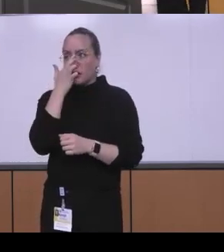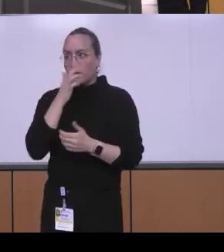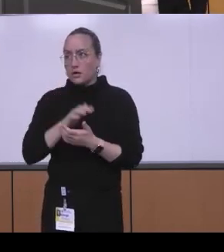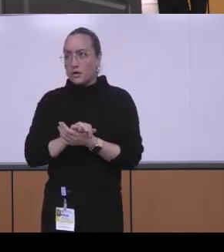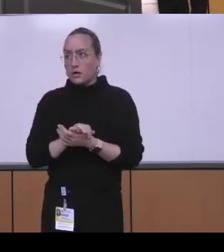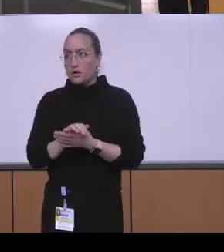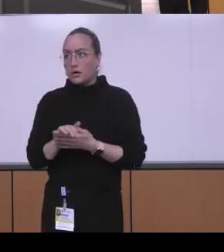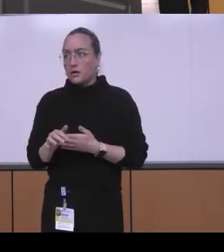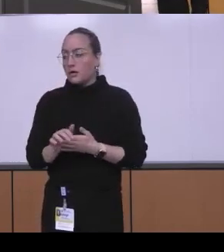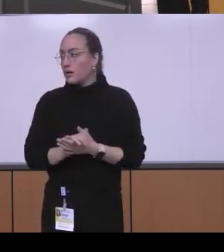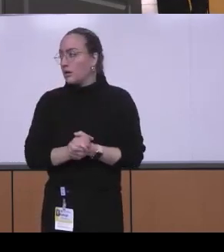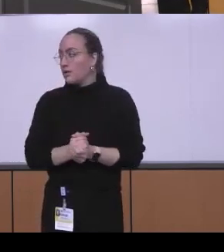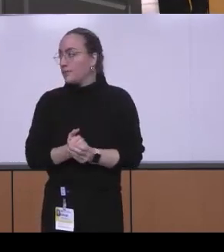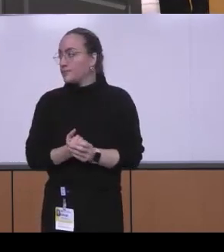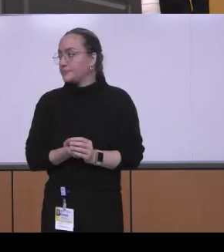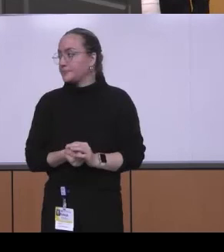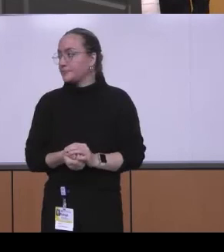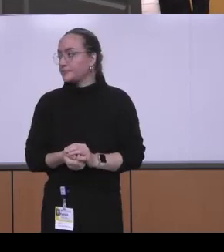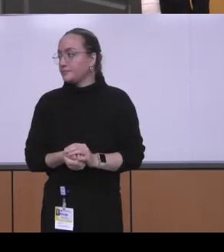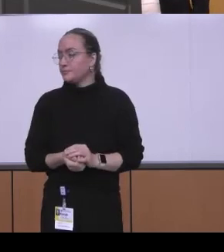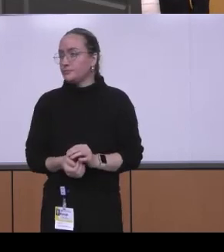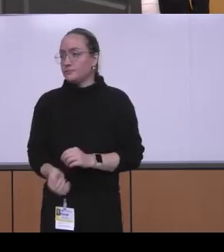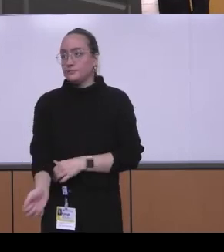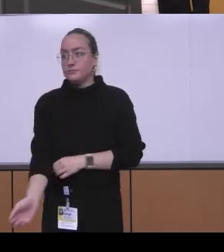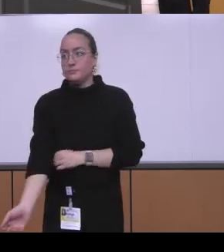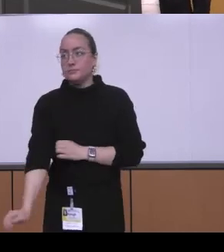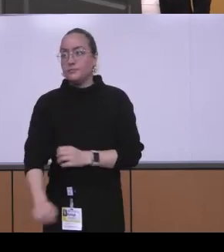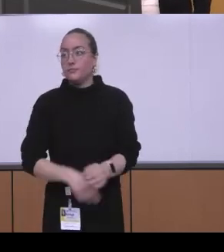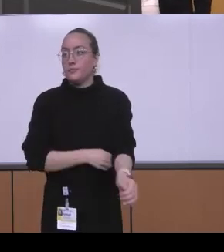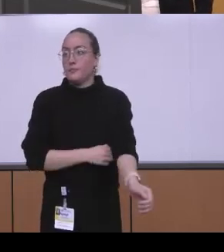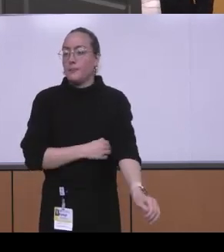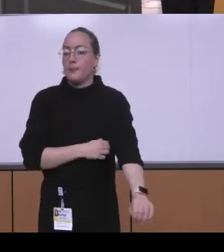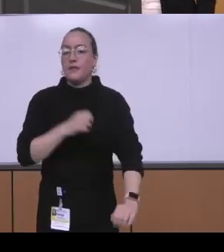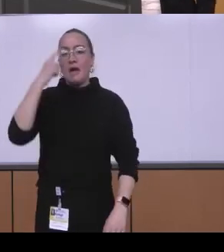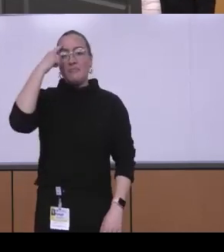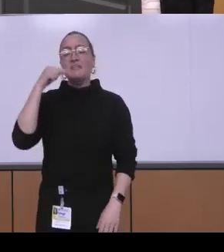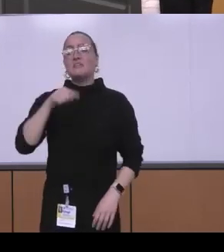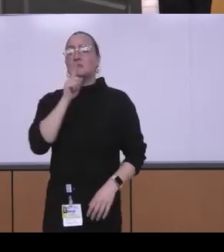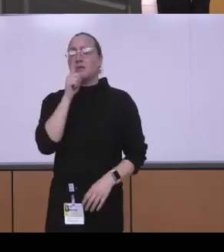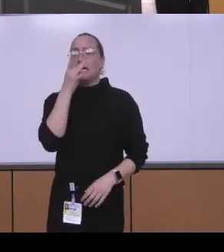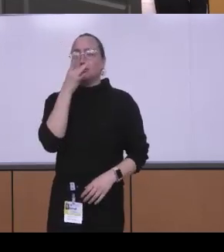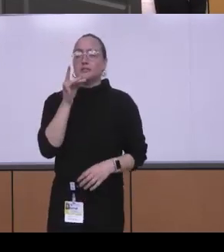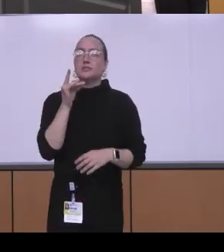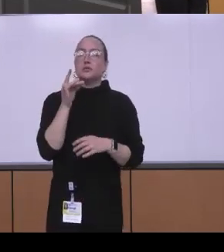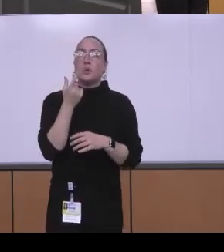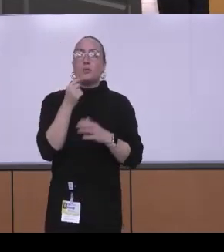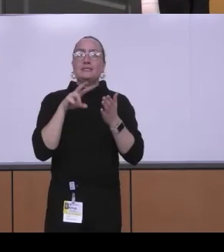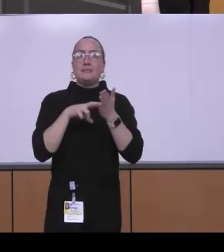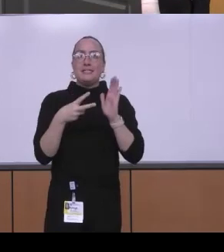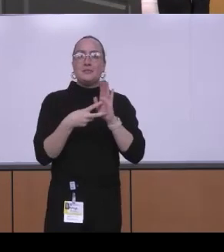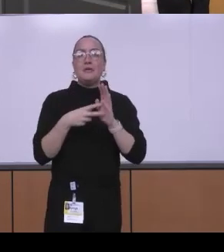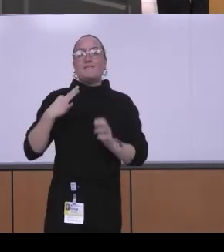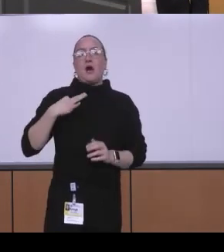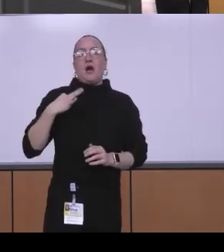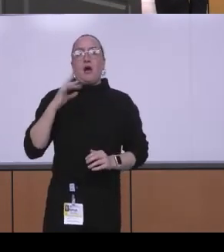So I think this is really, really interesting. And so I think a couple of questions about that. Like, what does it mean to be voluntary,